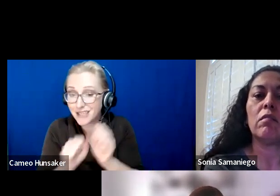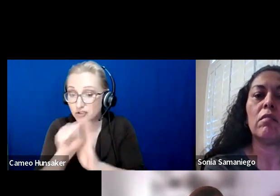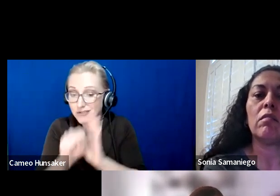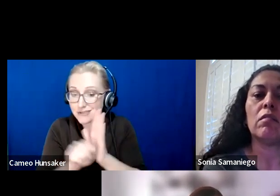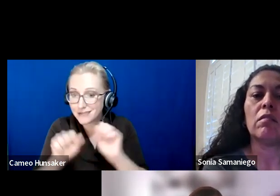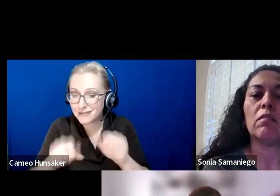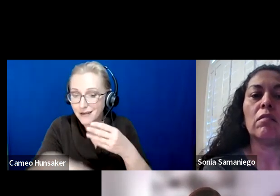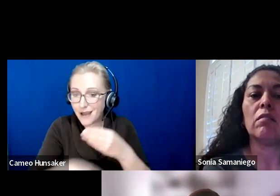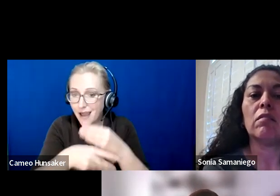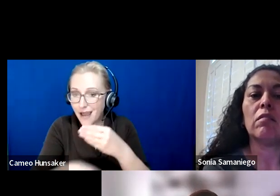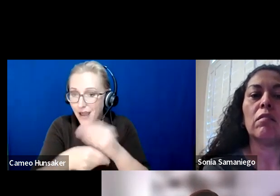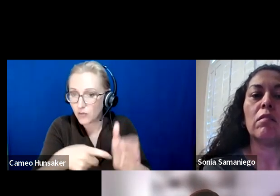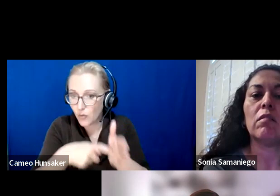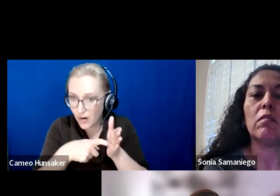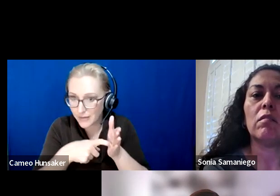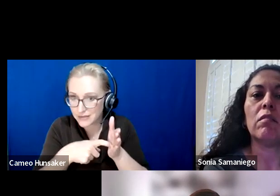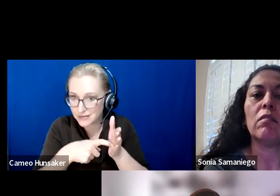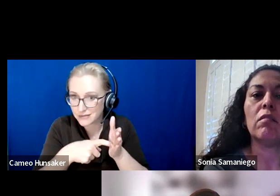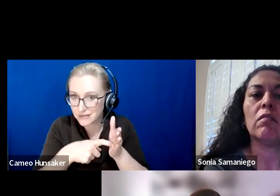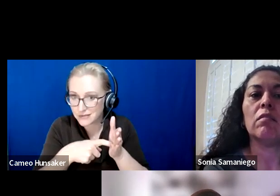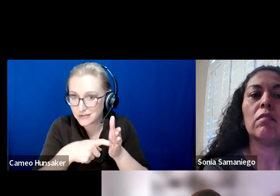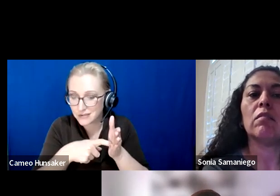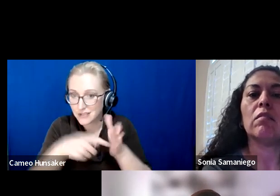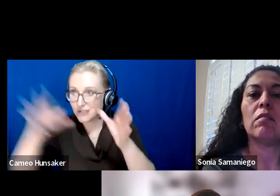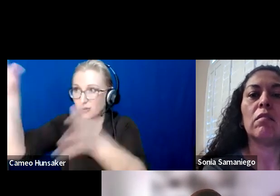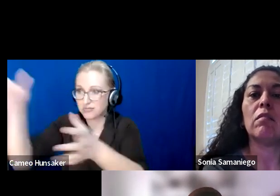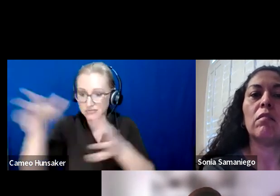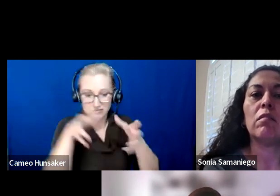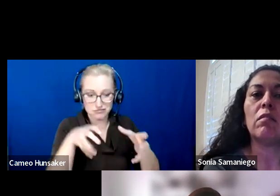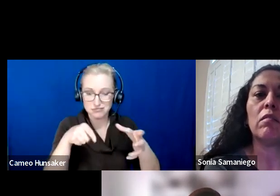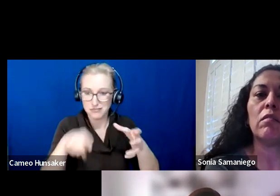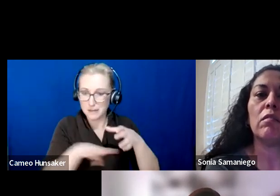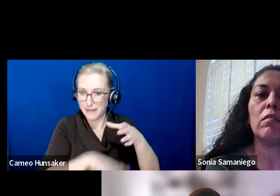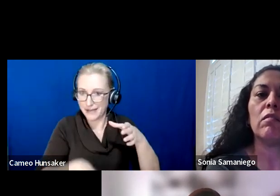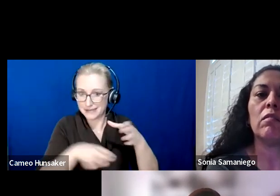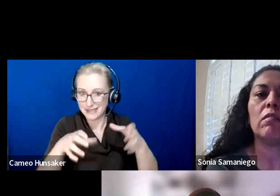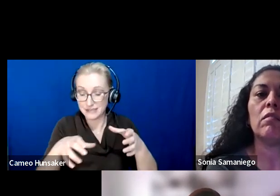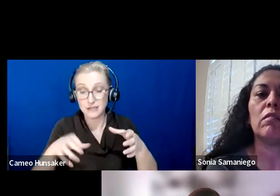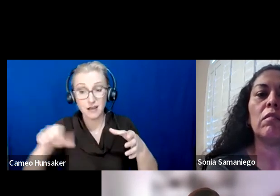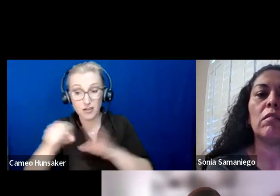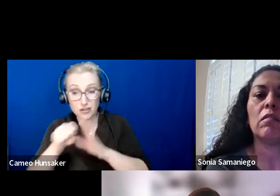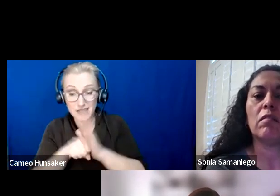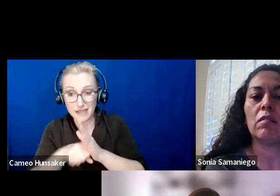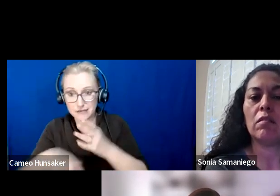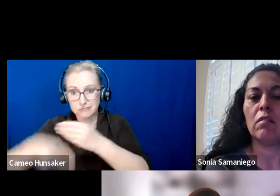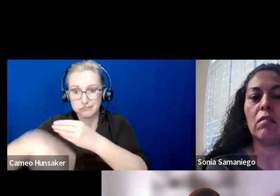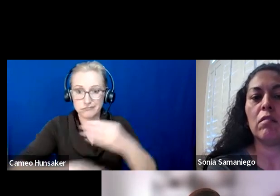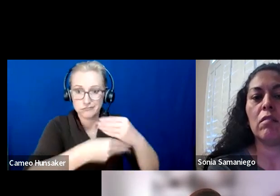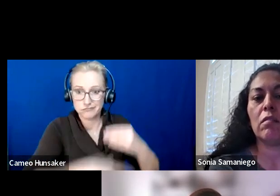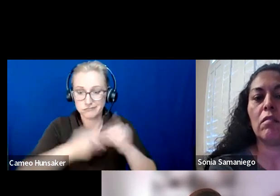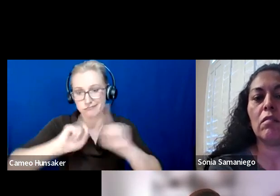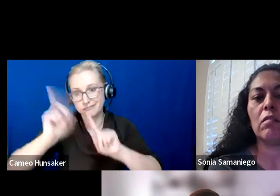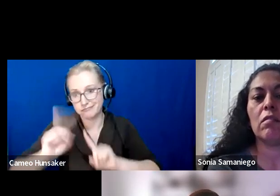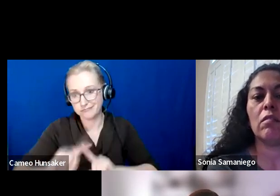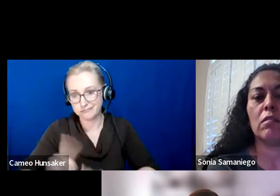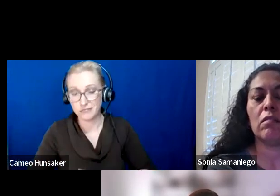state level to what they're providing to students. And some states choose to kind of augment what the